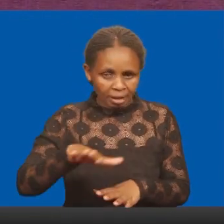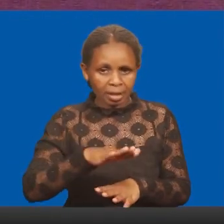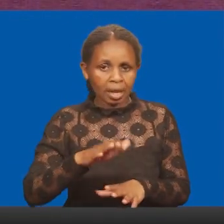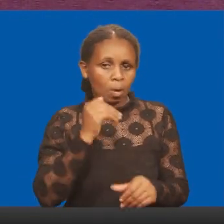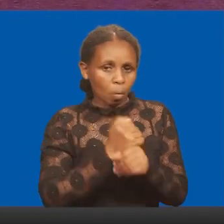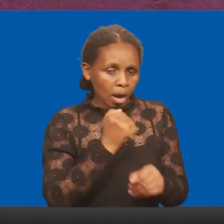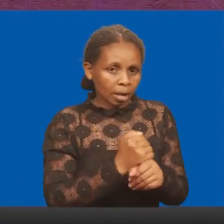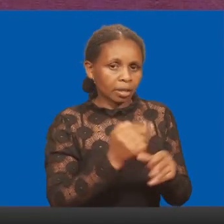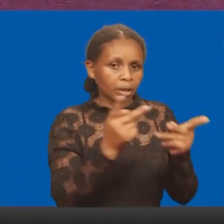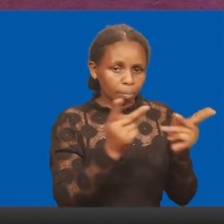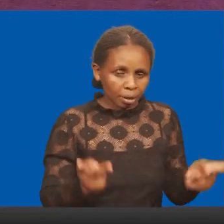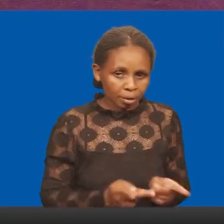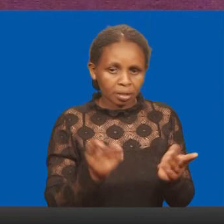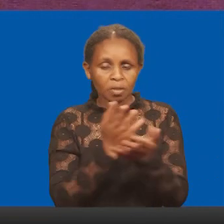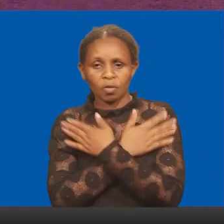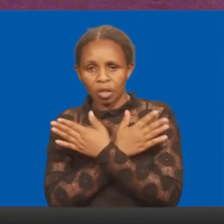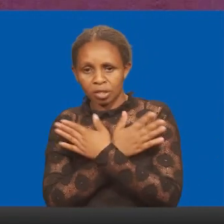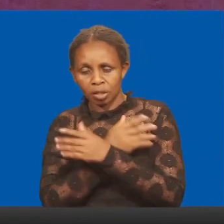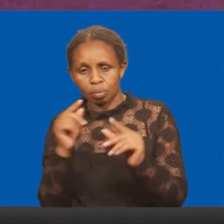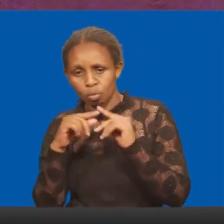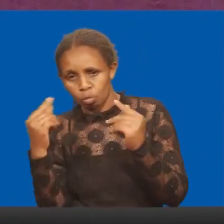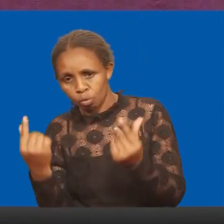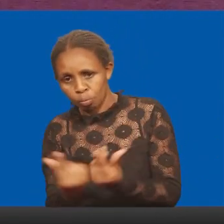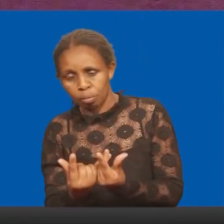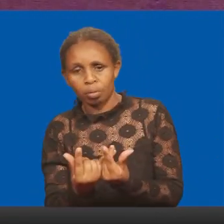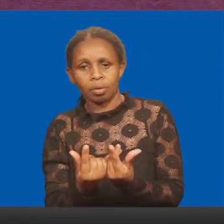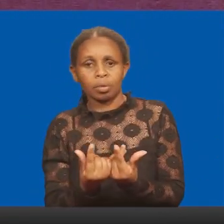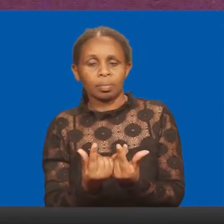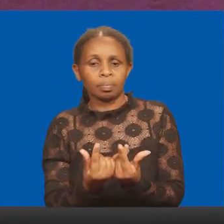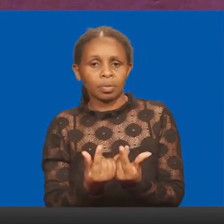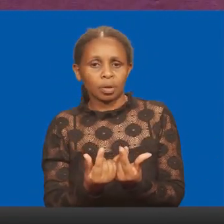you're in your workplace, in your friendship group, in your